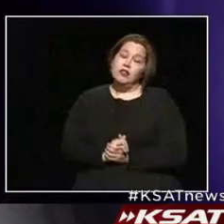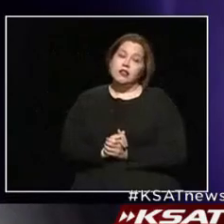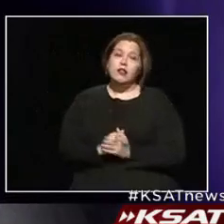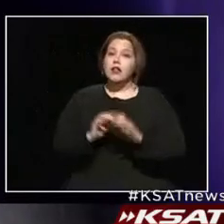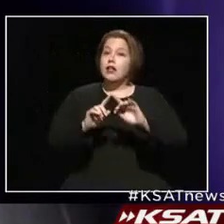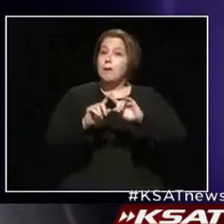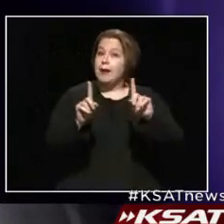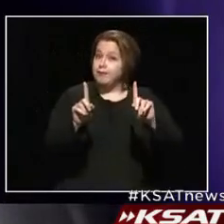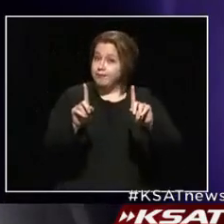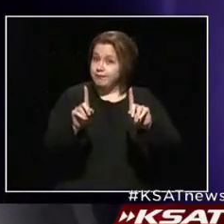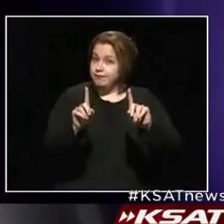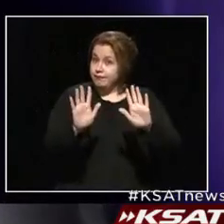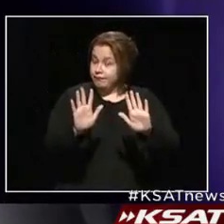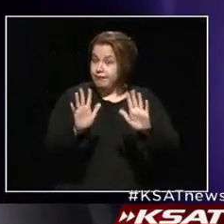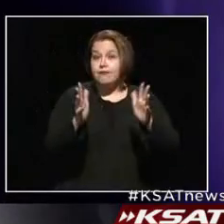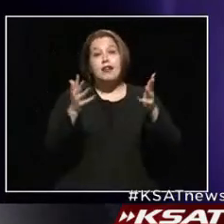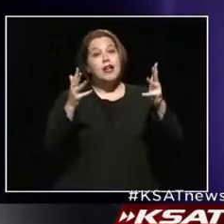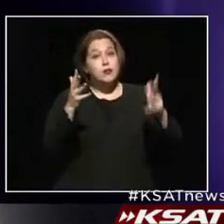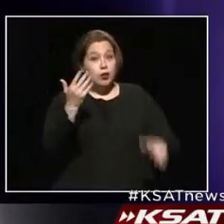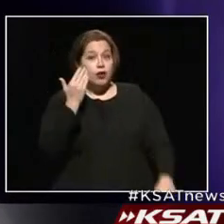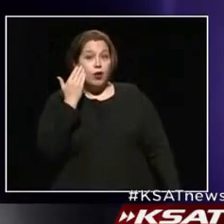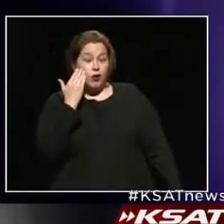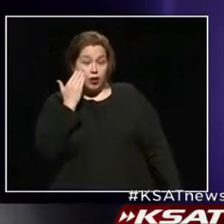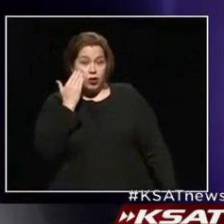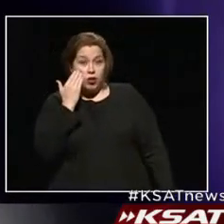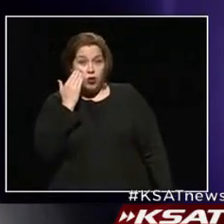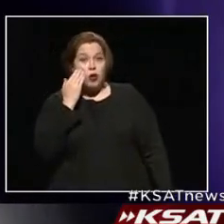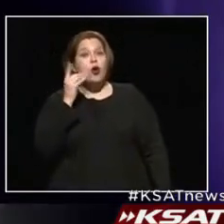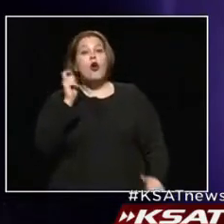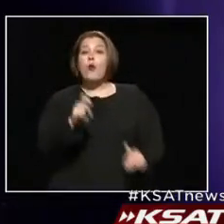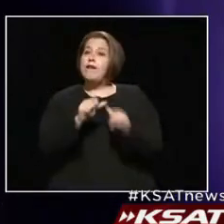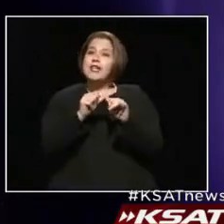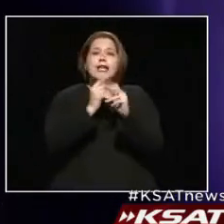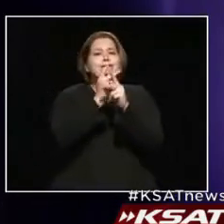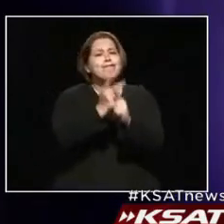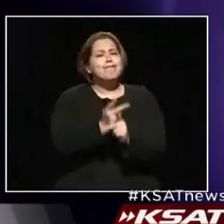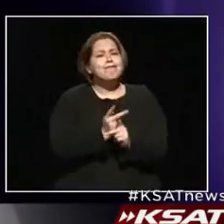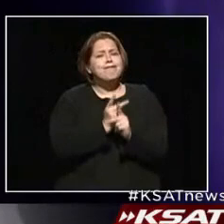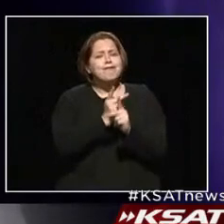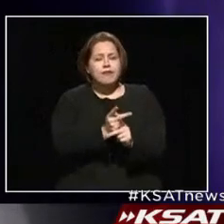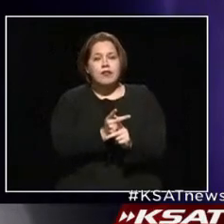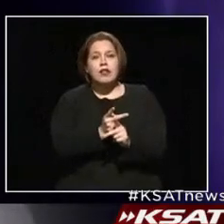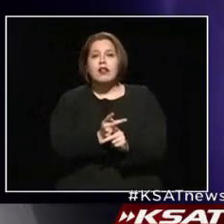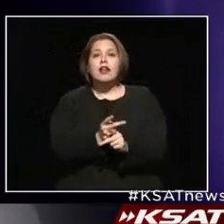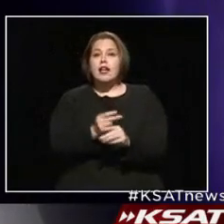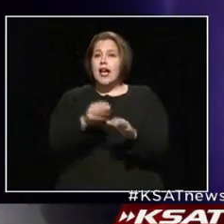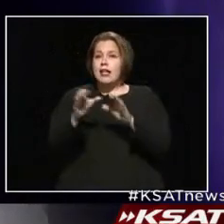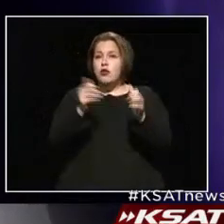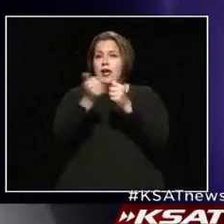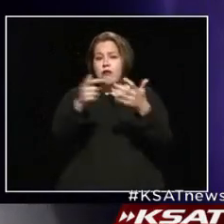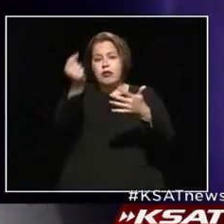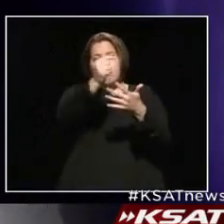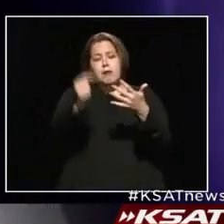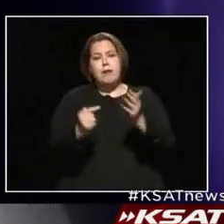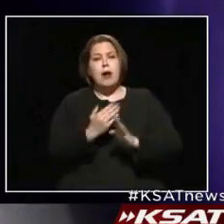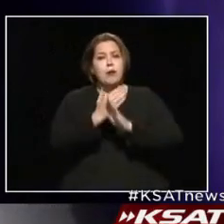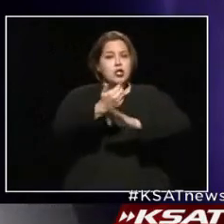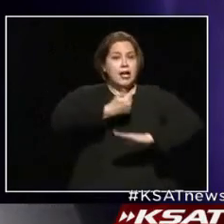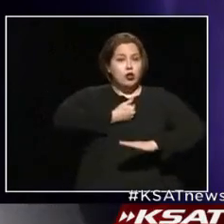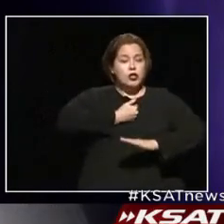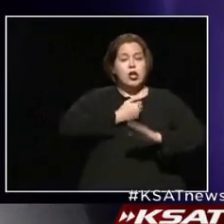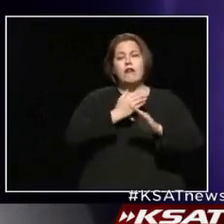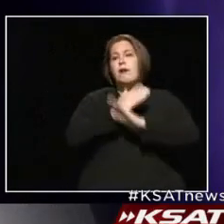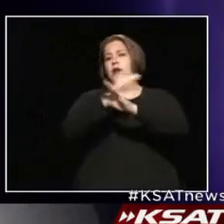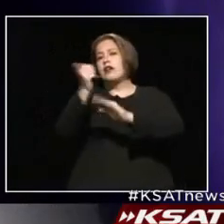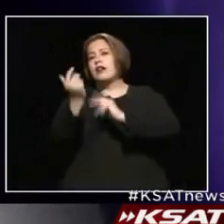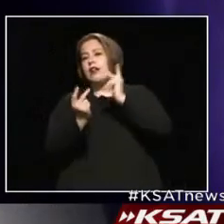But as we all know, we have to keep up our vigilance and make sure that we're doing everything else to protect ourselves as well as